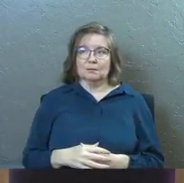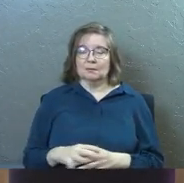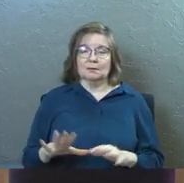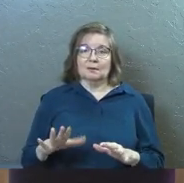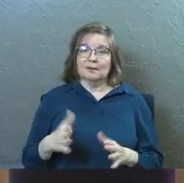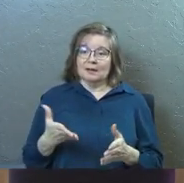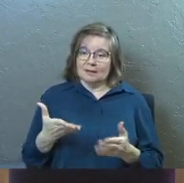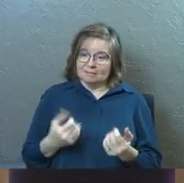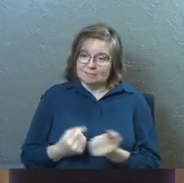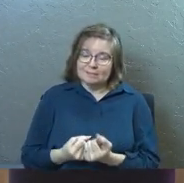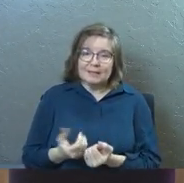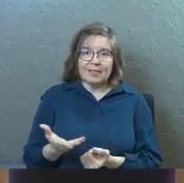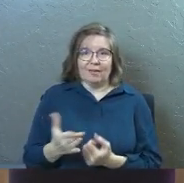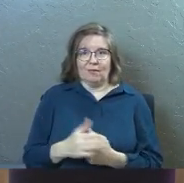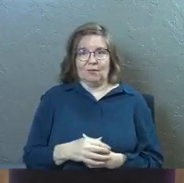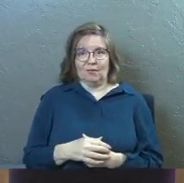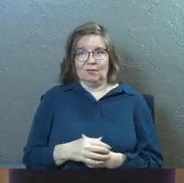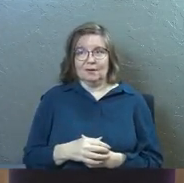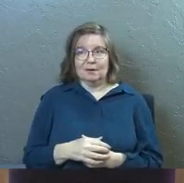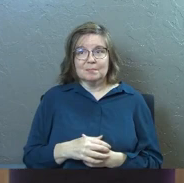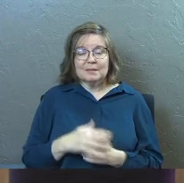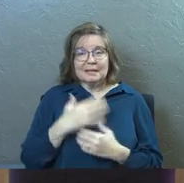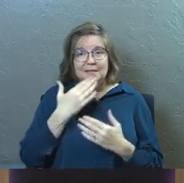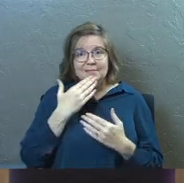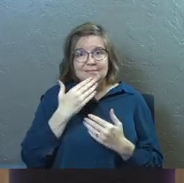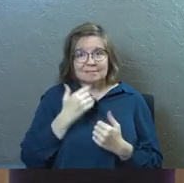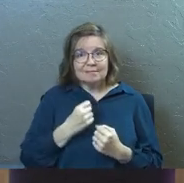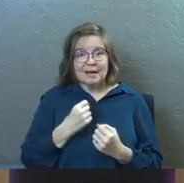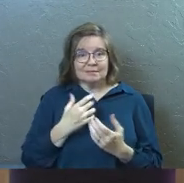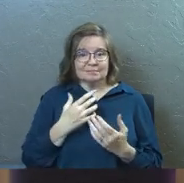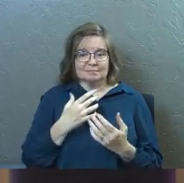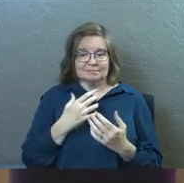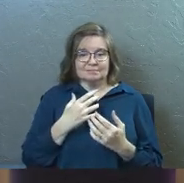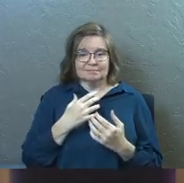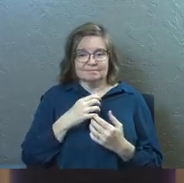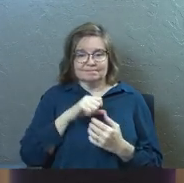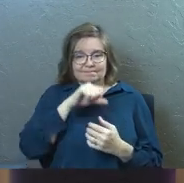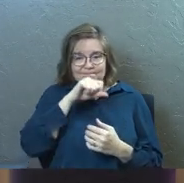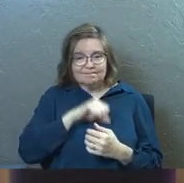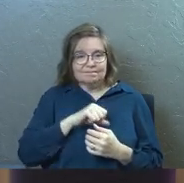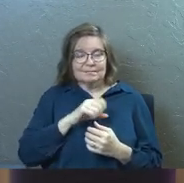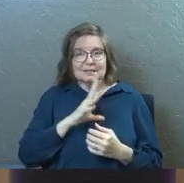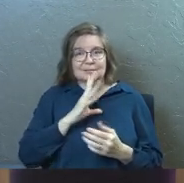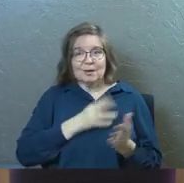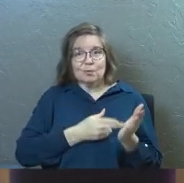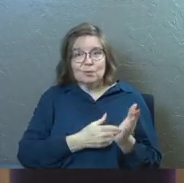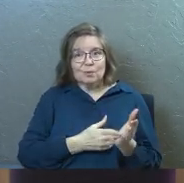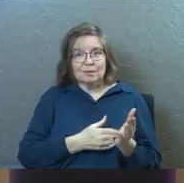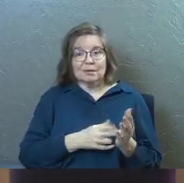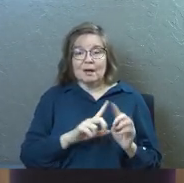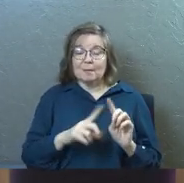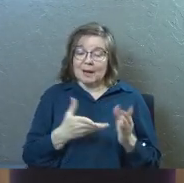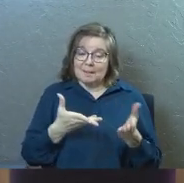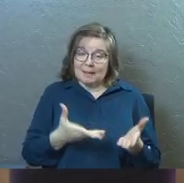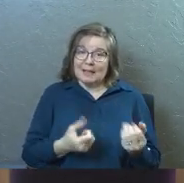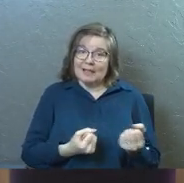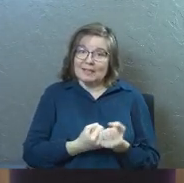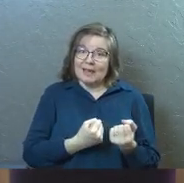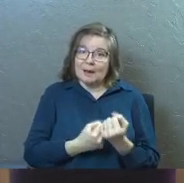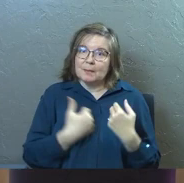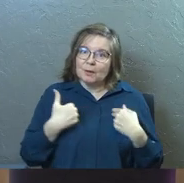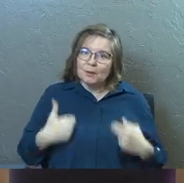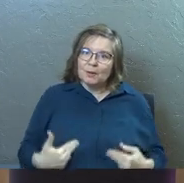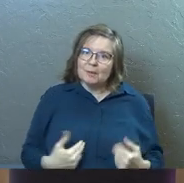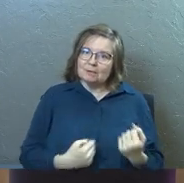God, be there. Right? Be compassionate. Be courageous. Speak the truth. But be there. Be a